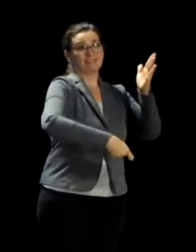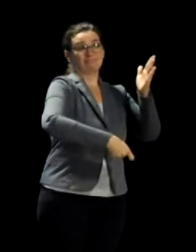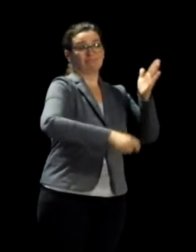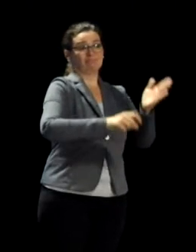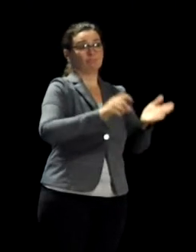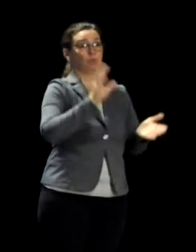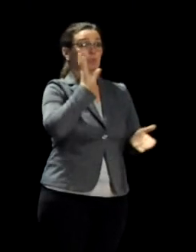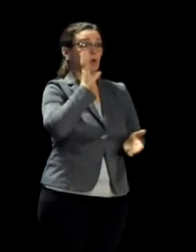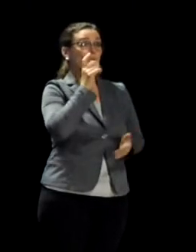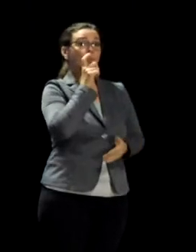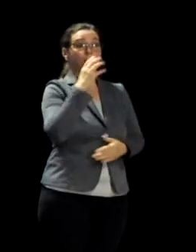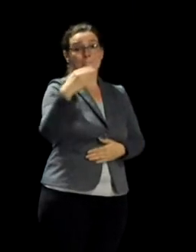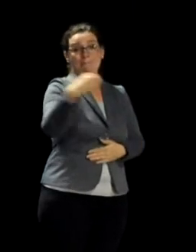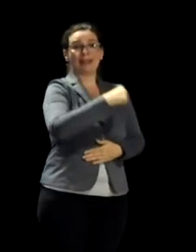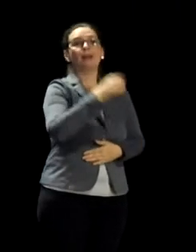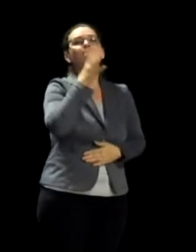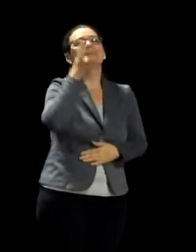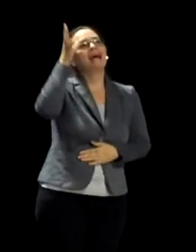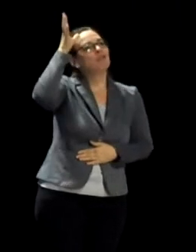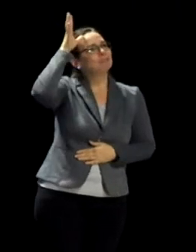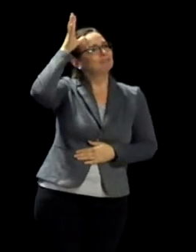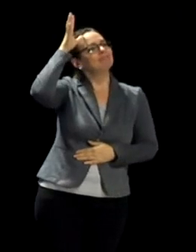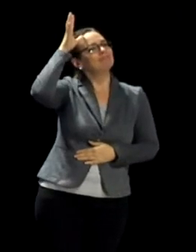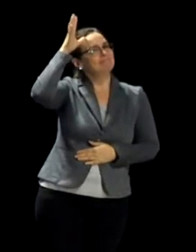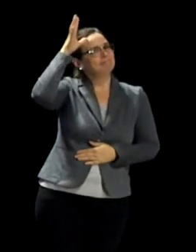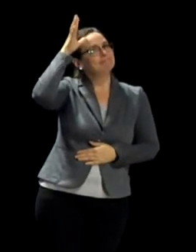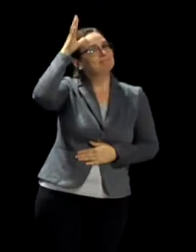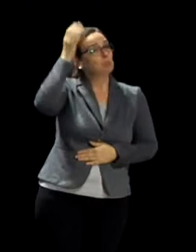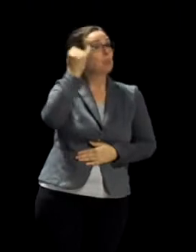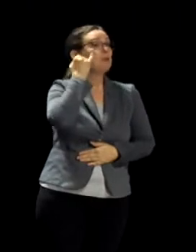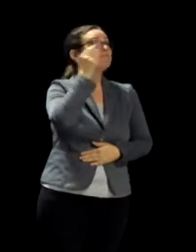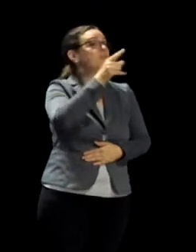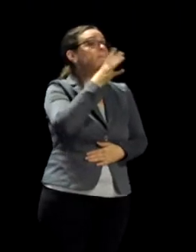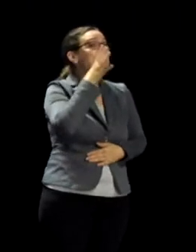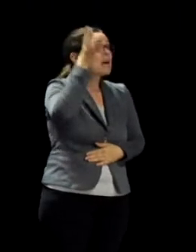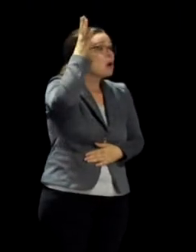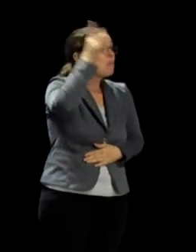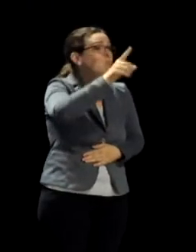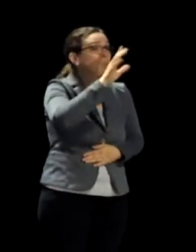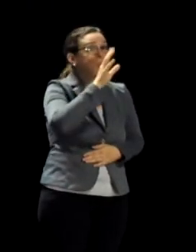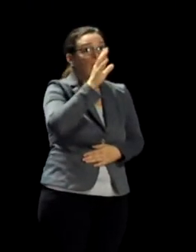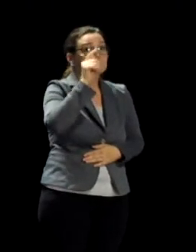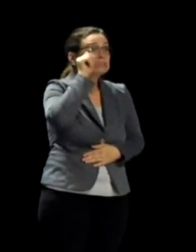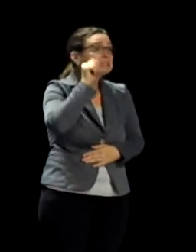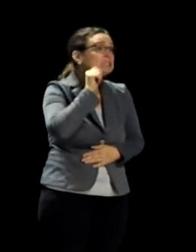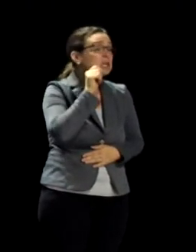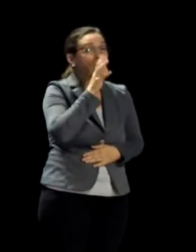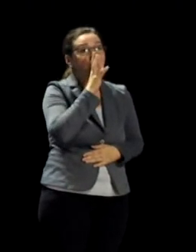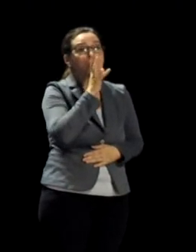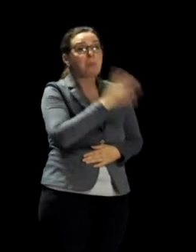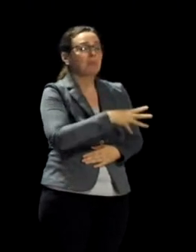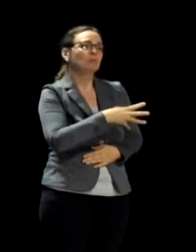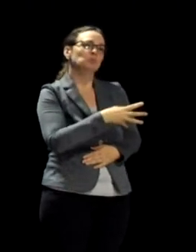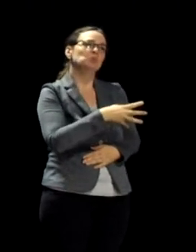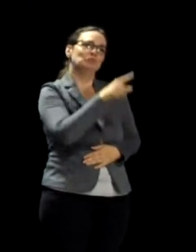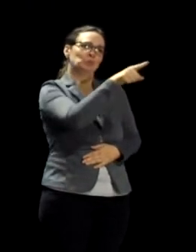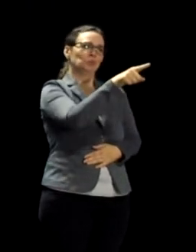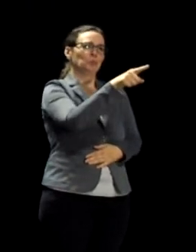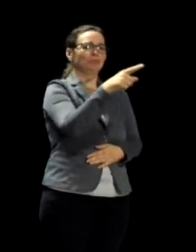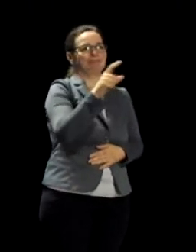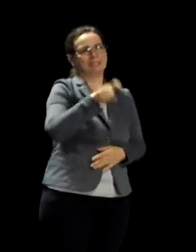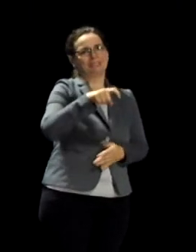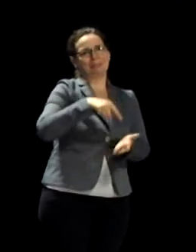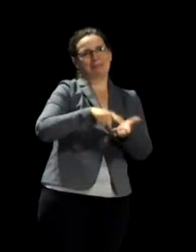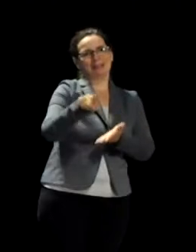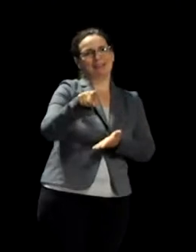parents if their teens are not cooperating related to contact tracing. And I believe they've been enforcing these daily fines in Rockland